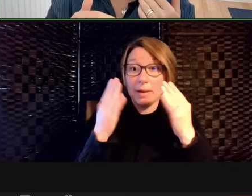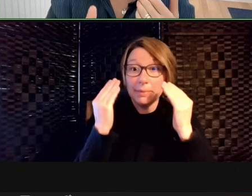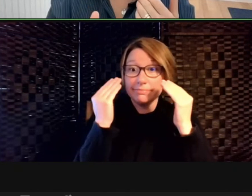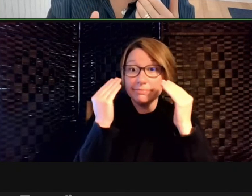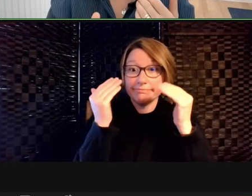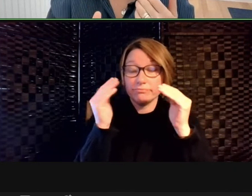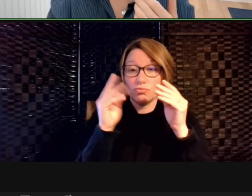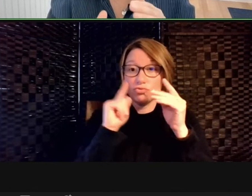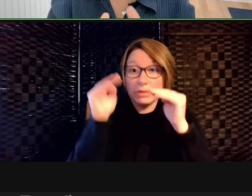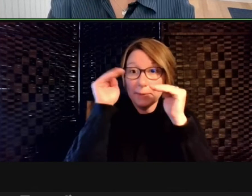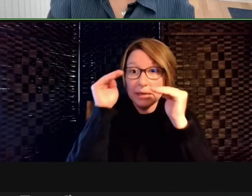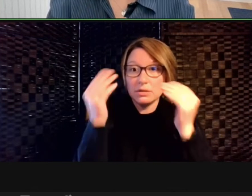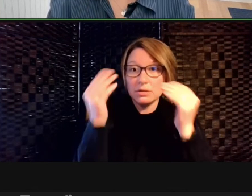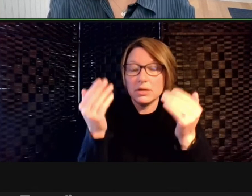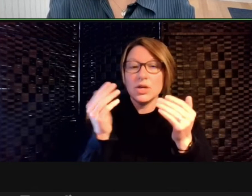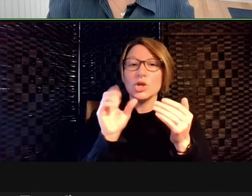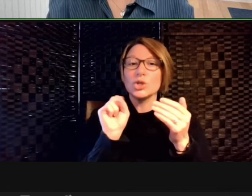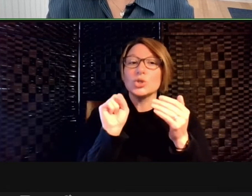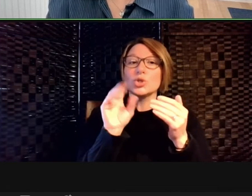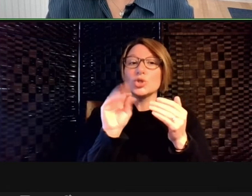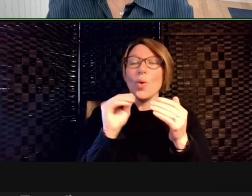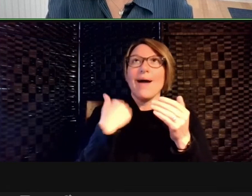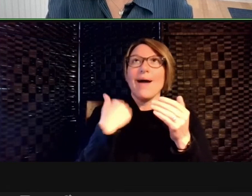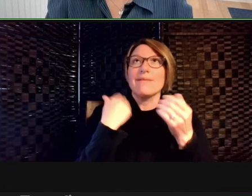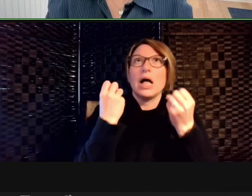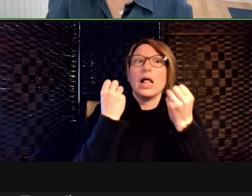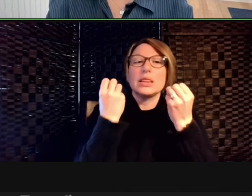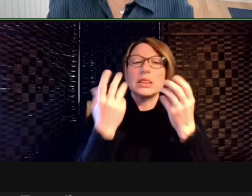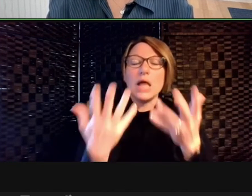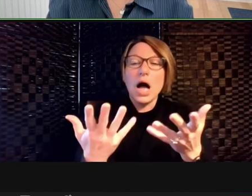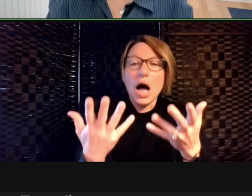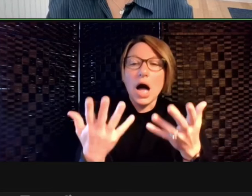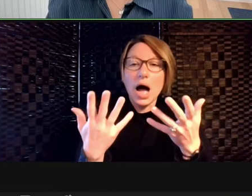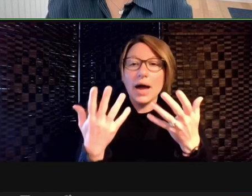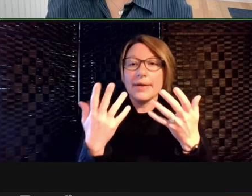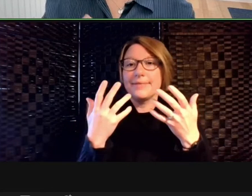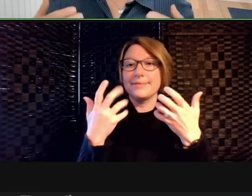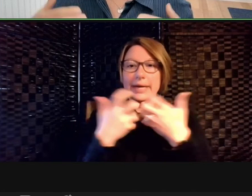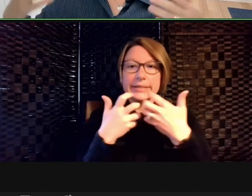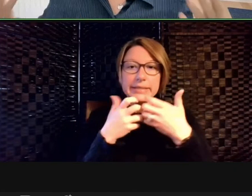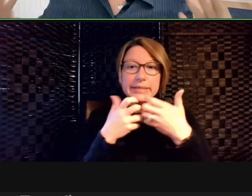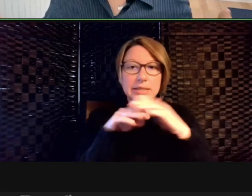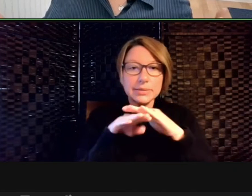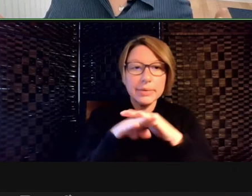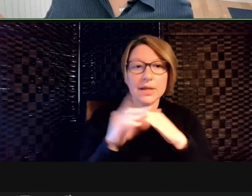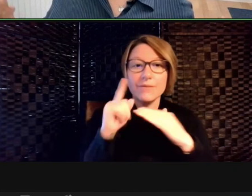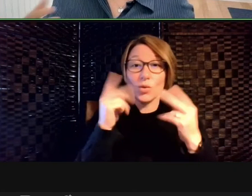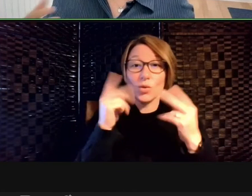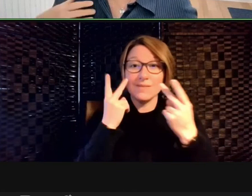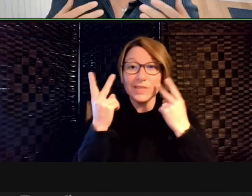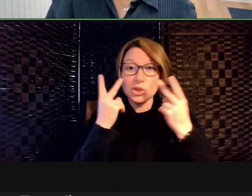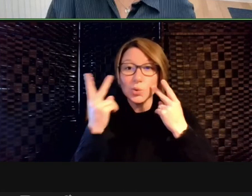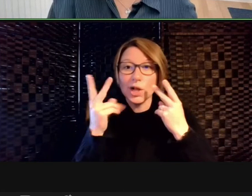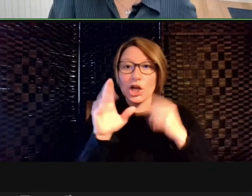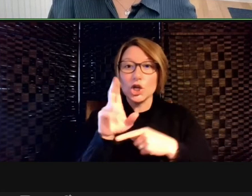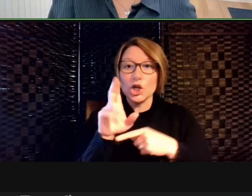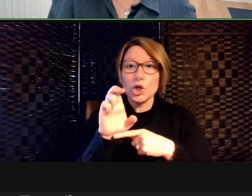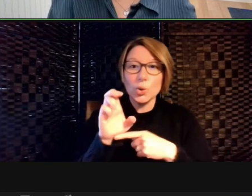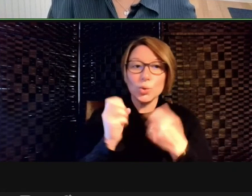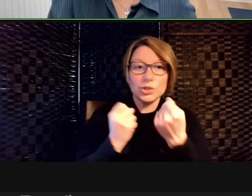a lot of focus on using visual and auditory cues and supports in many of these interventions. So again, we can't provide